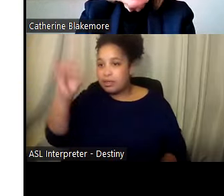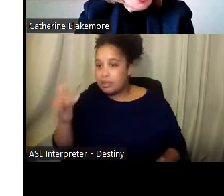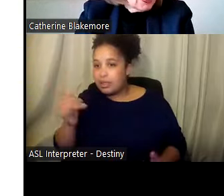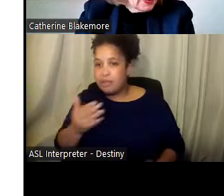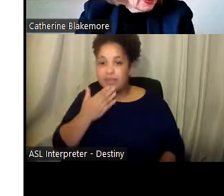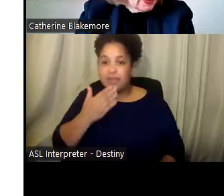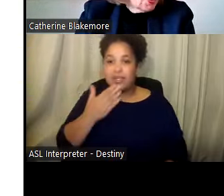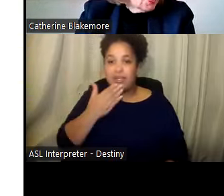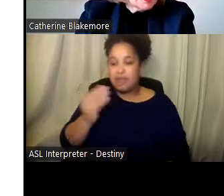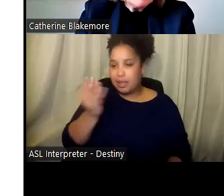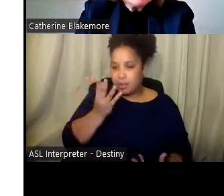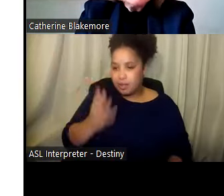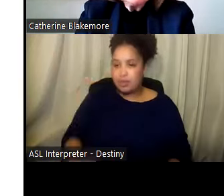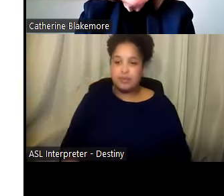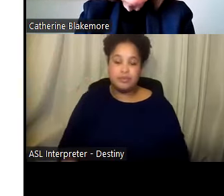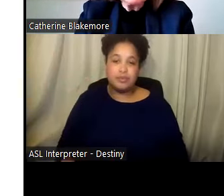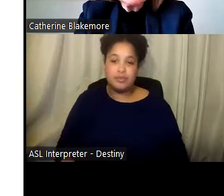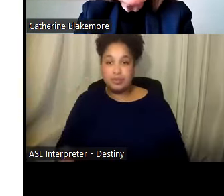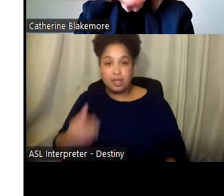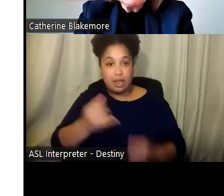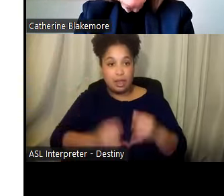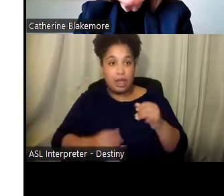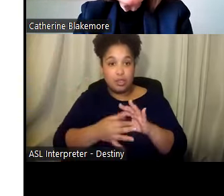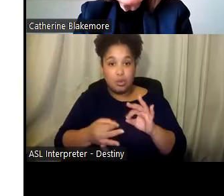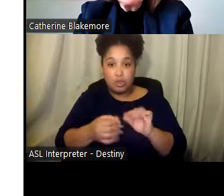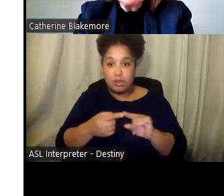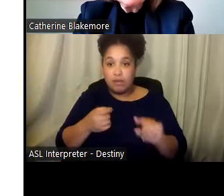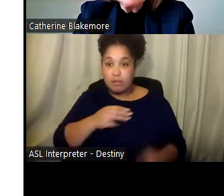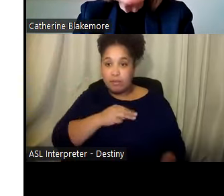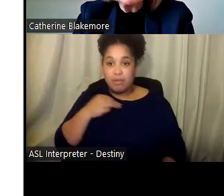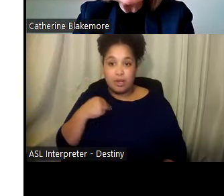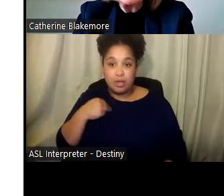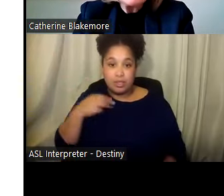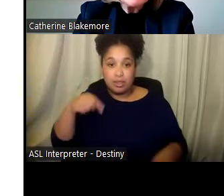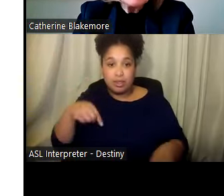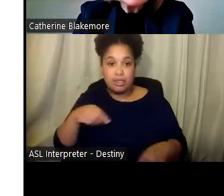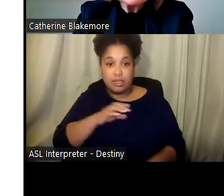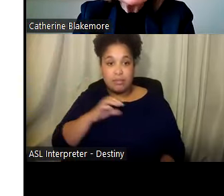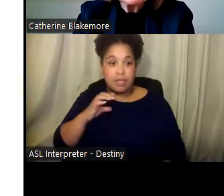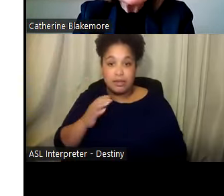Thank you. Thanks for letting us know. Any last words from members of the committee?